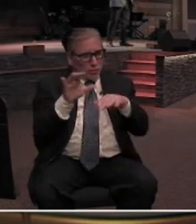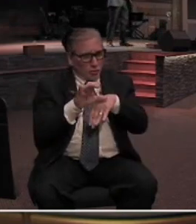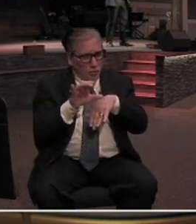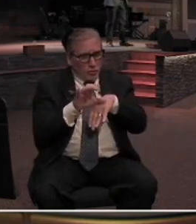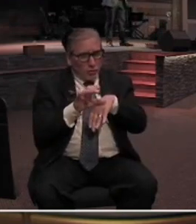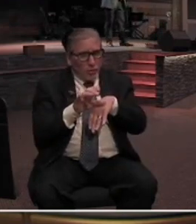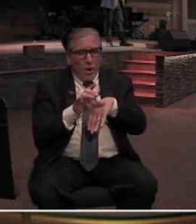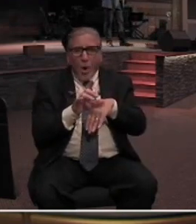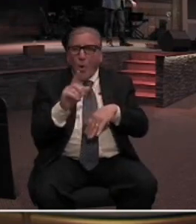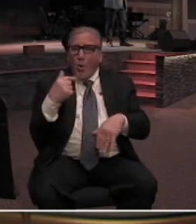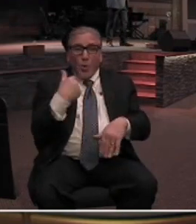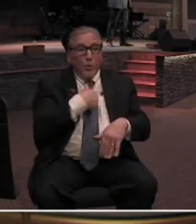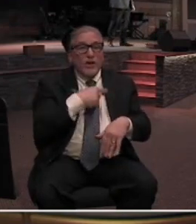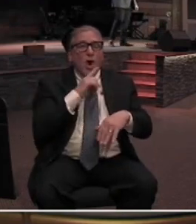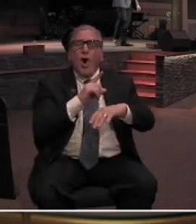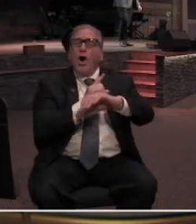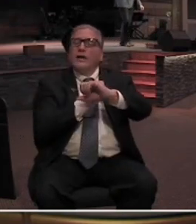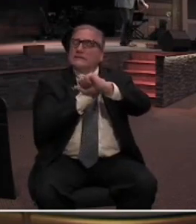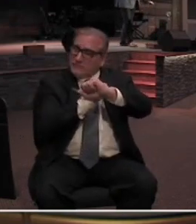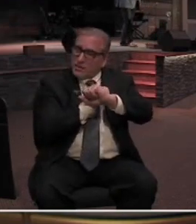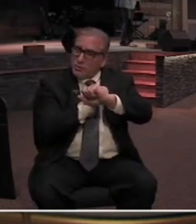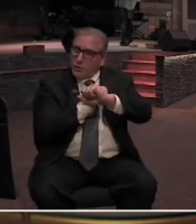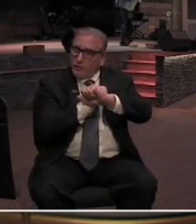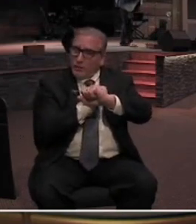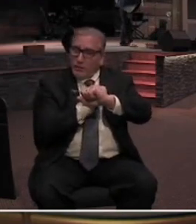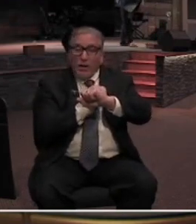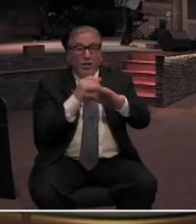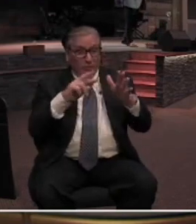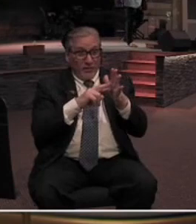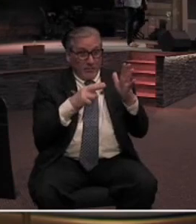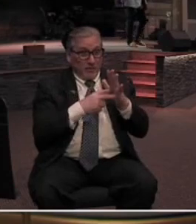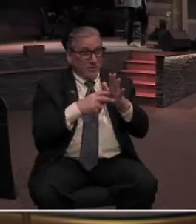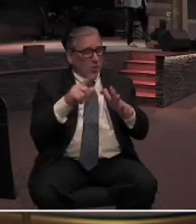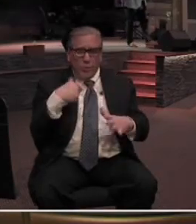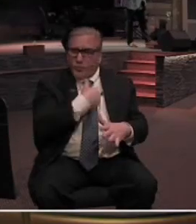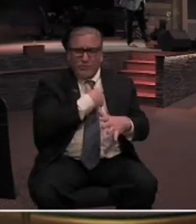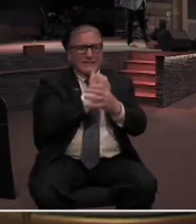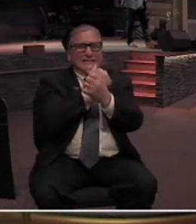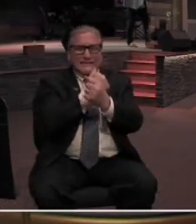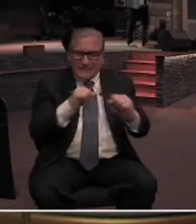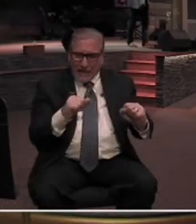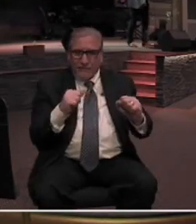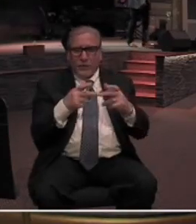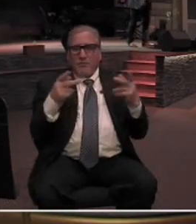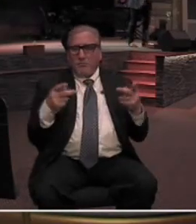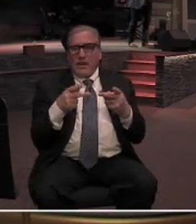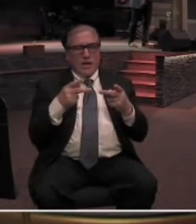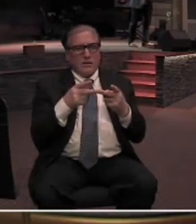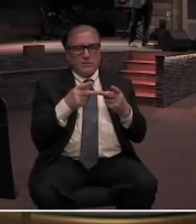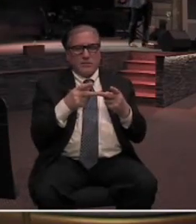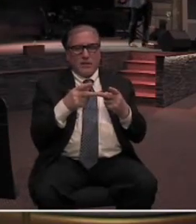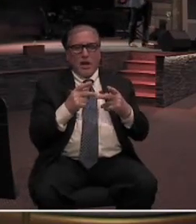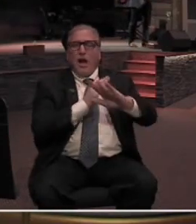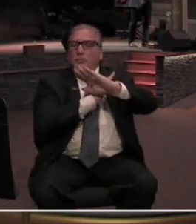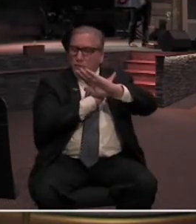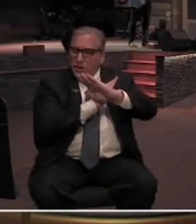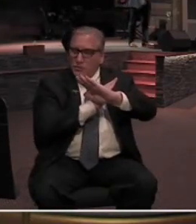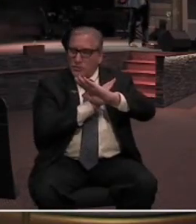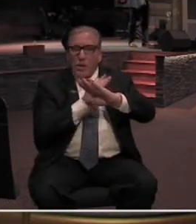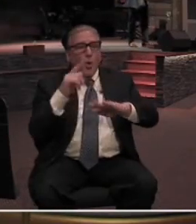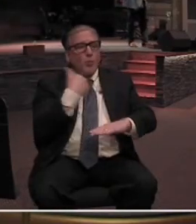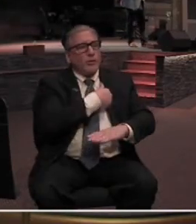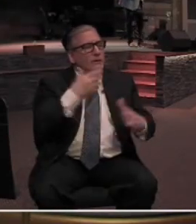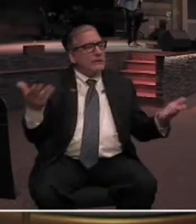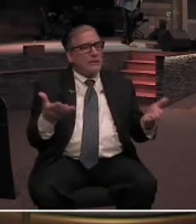are the sanctuary. That means we are a shelter, a protection, a safe place. We're